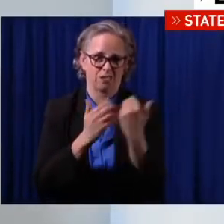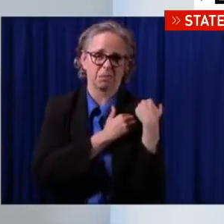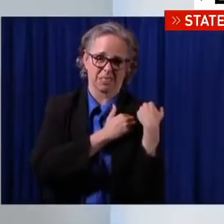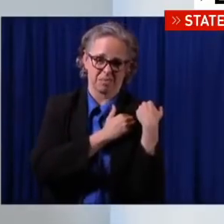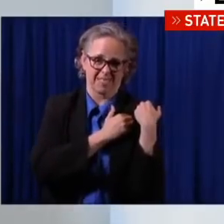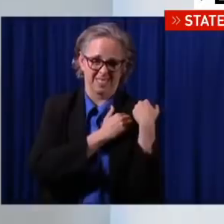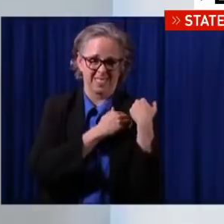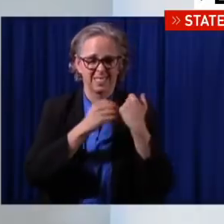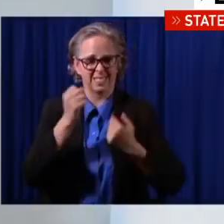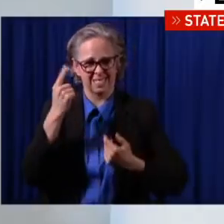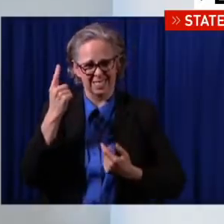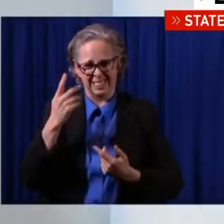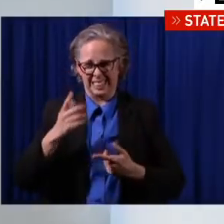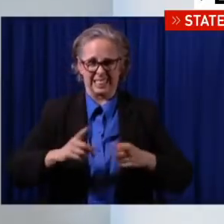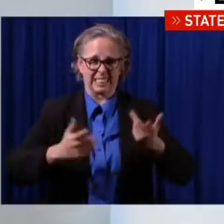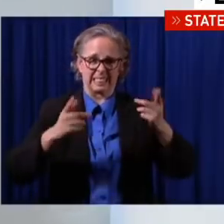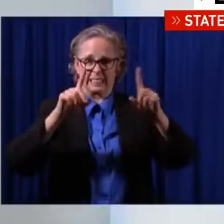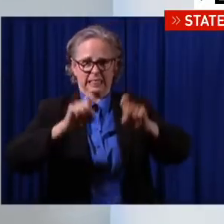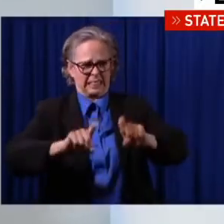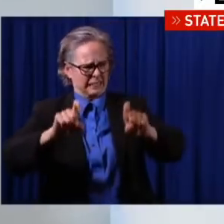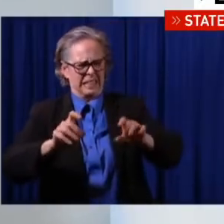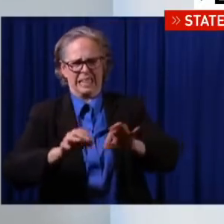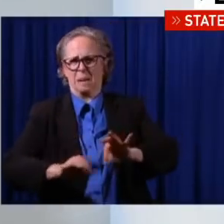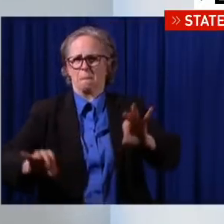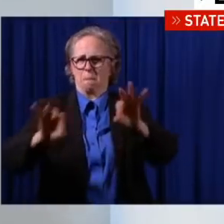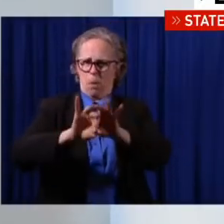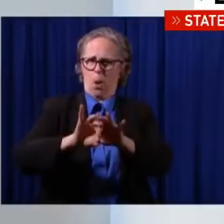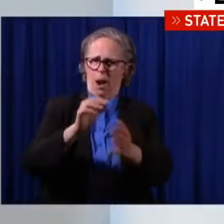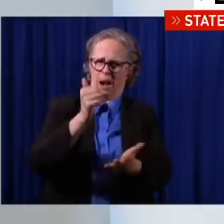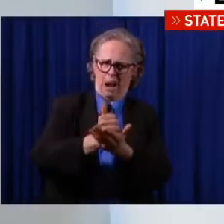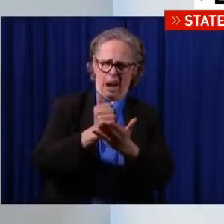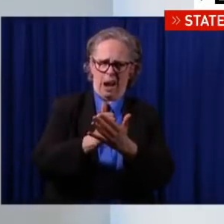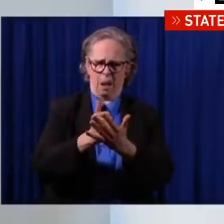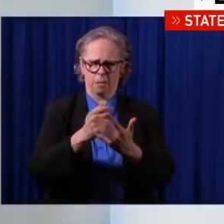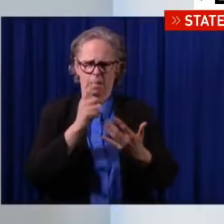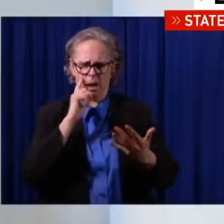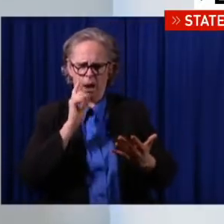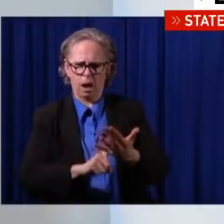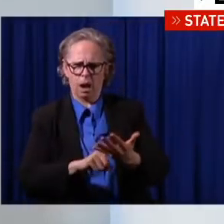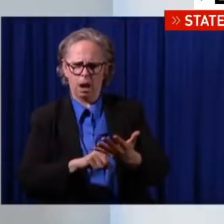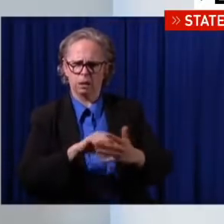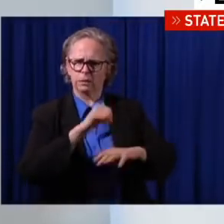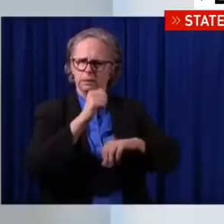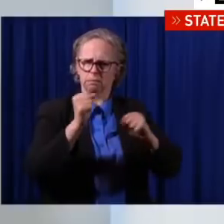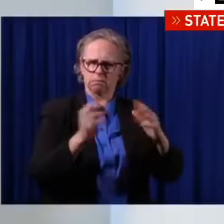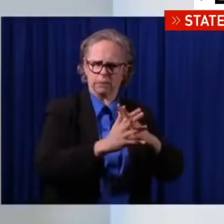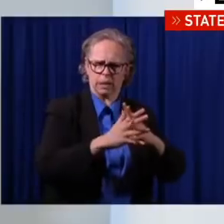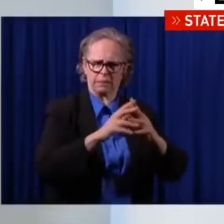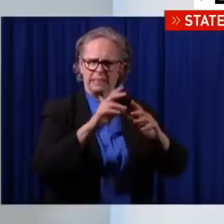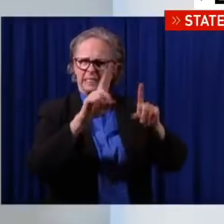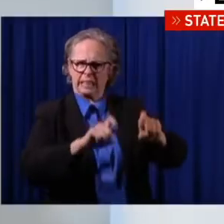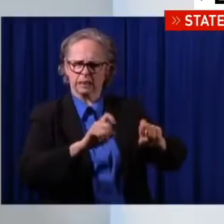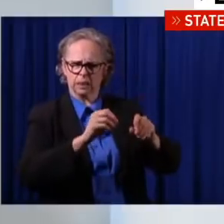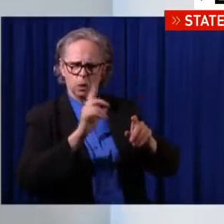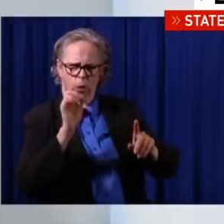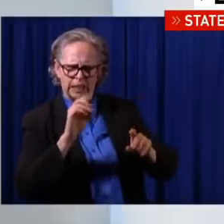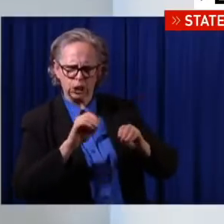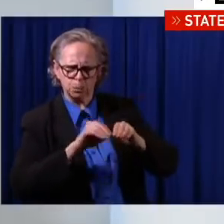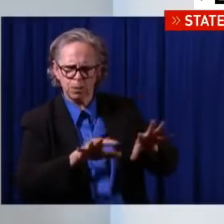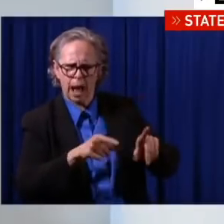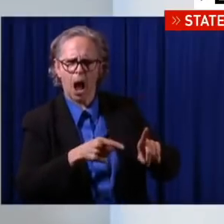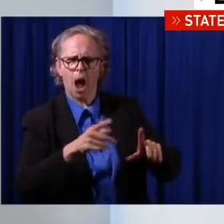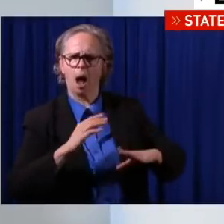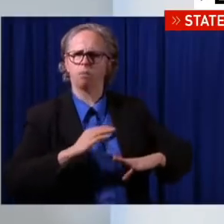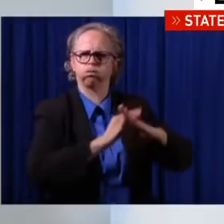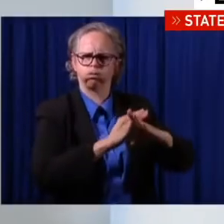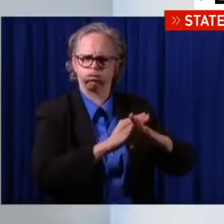so important. Testing, putting the testing in the places where we're seeing the spread, making sure that we're trying to mitigate that. It's another